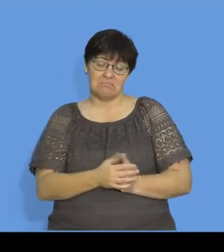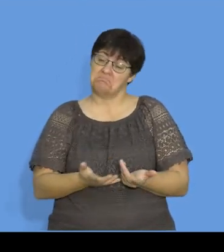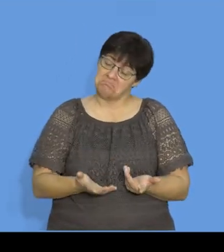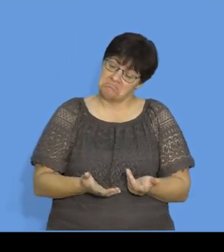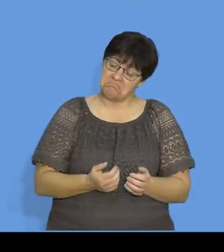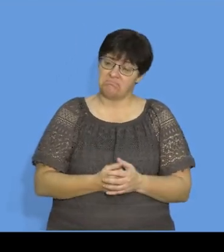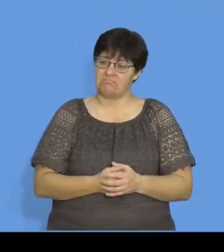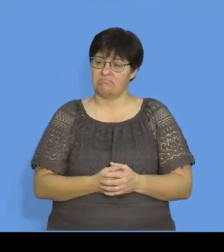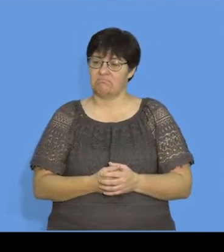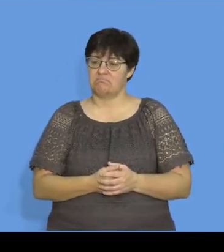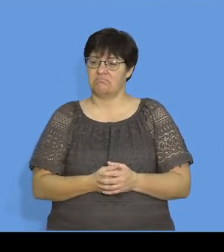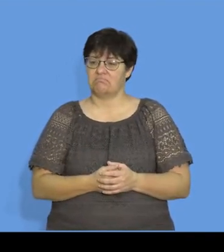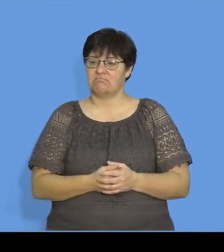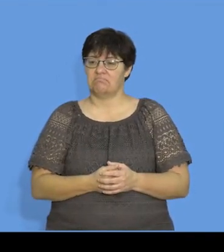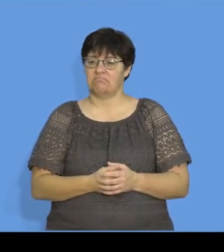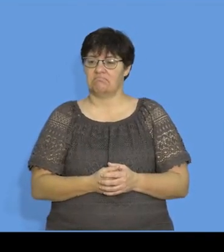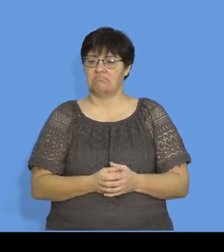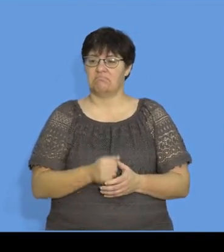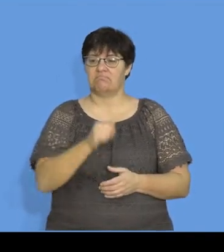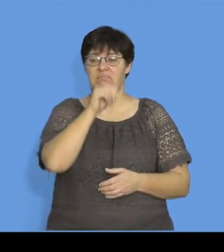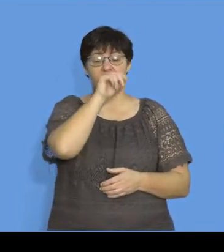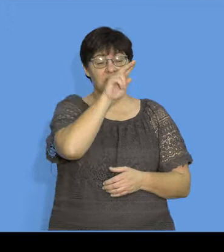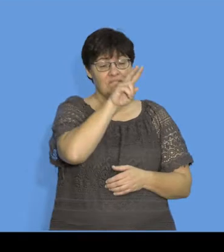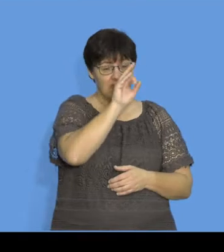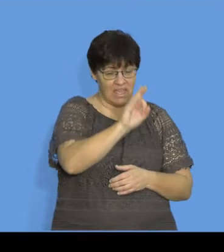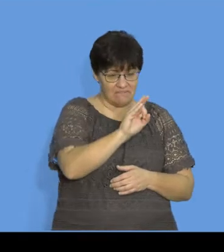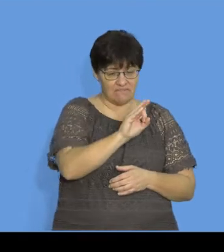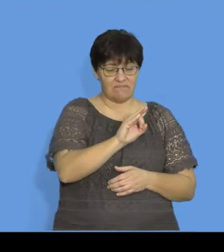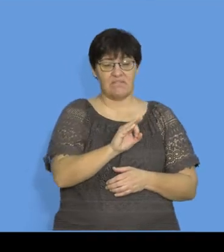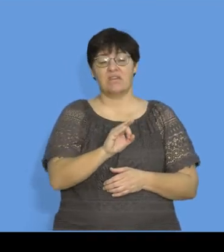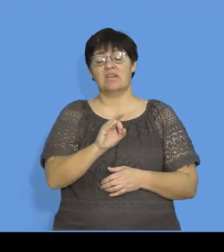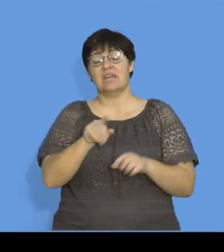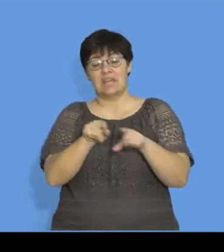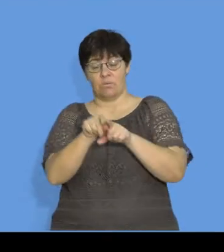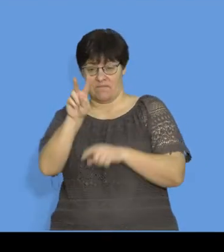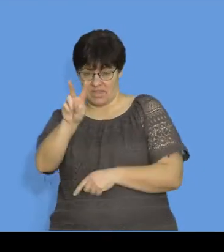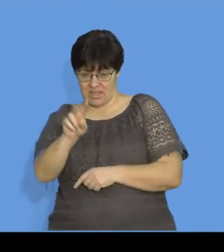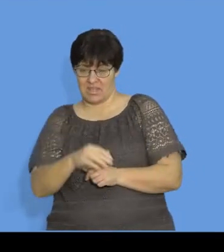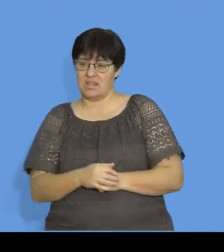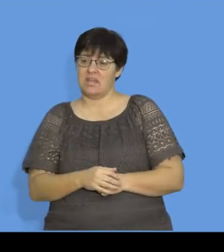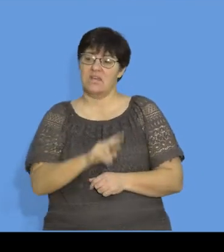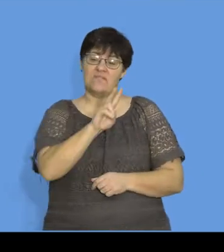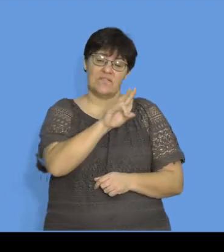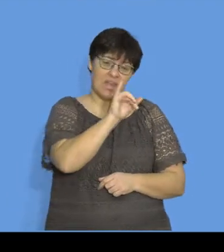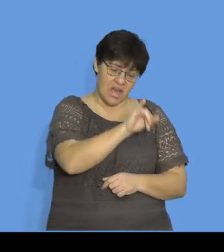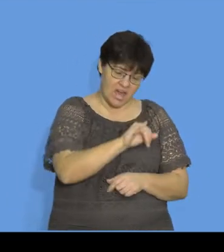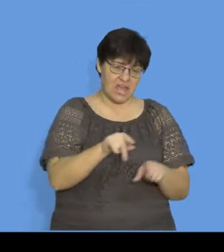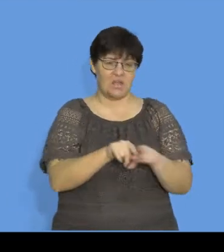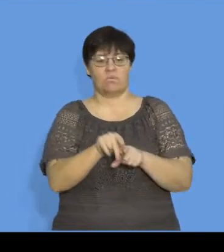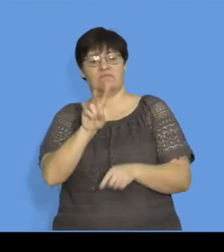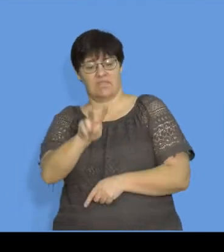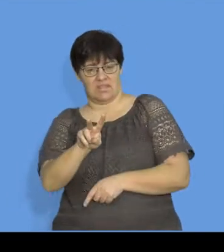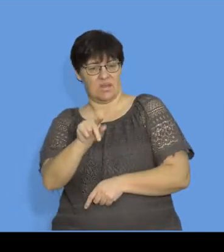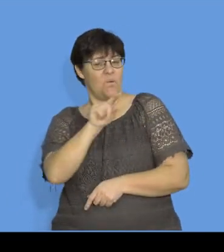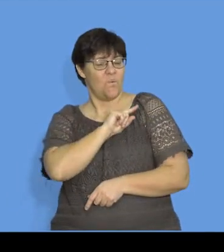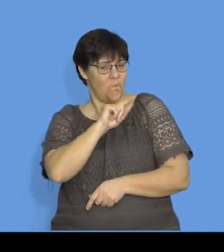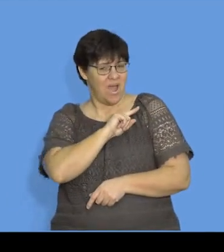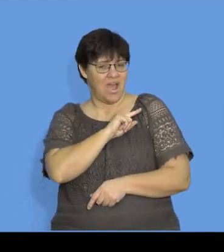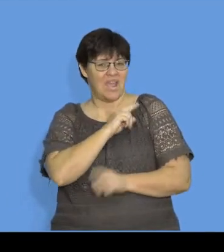well, let's make VF and VI equal V. They're the same value. I can